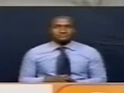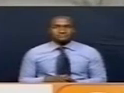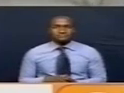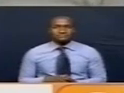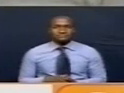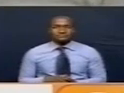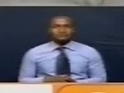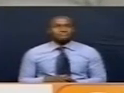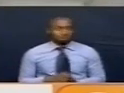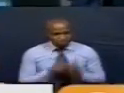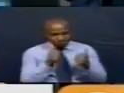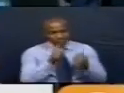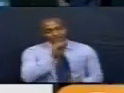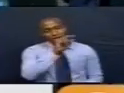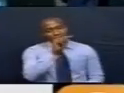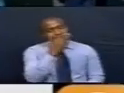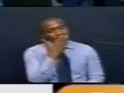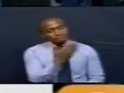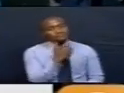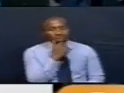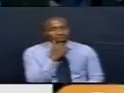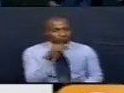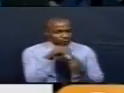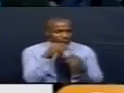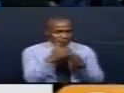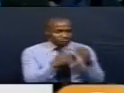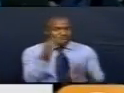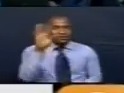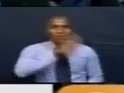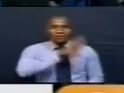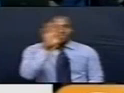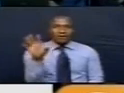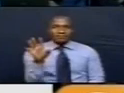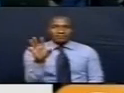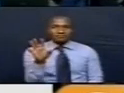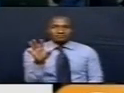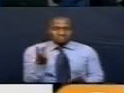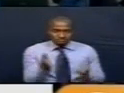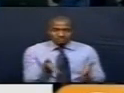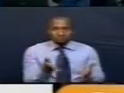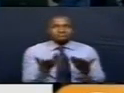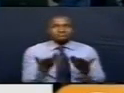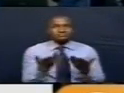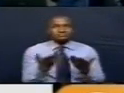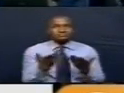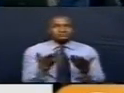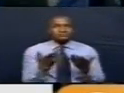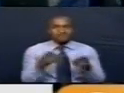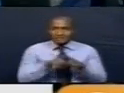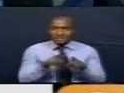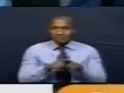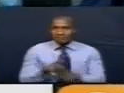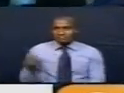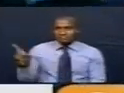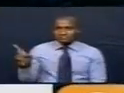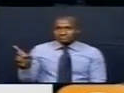Indeed, Dan Kiguta, the nominations process for Wiper in this particular county is pretty much like this room, very quiet